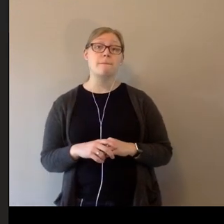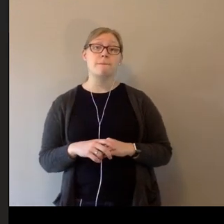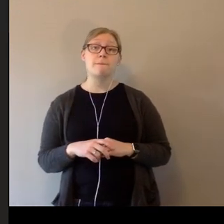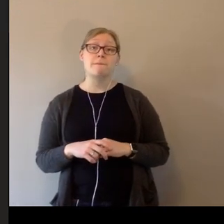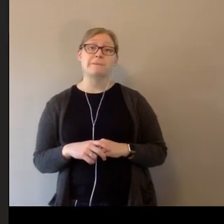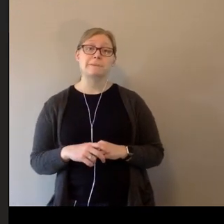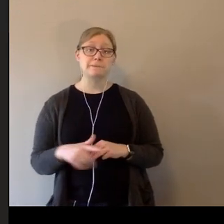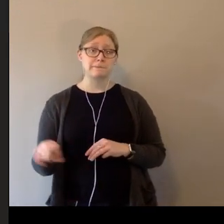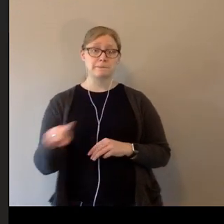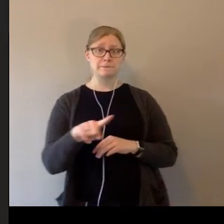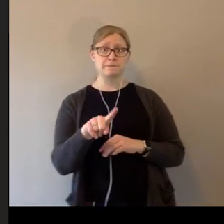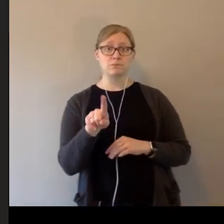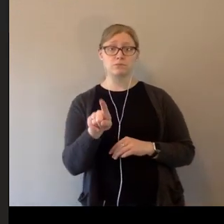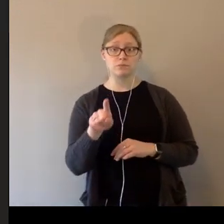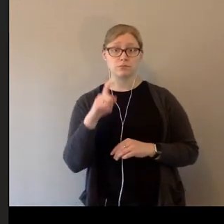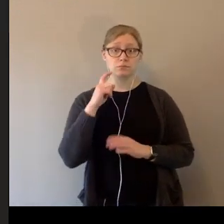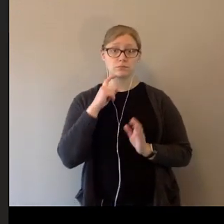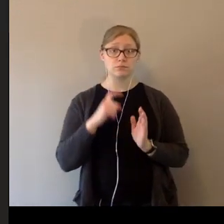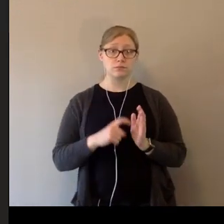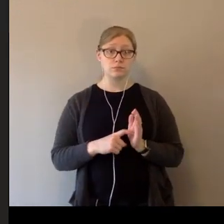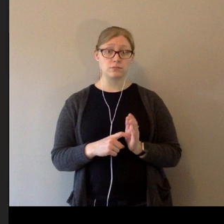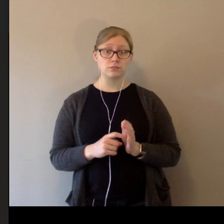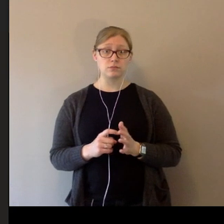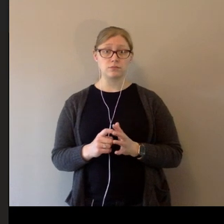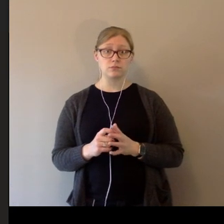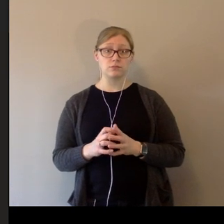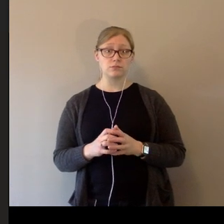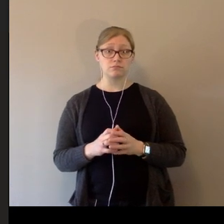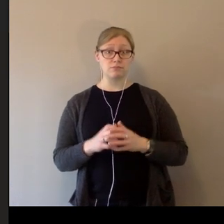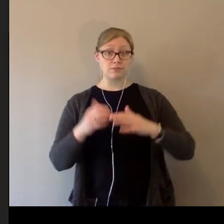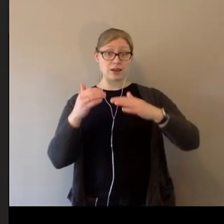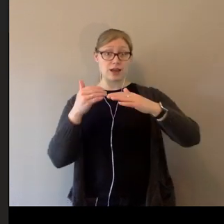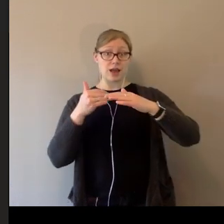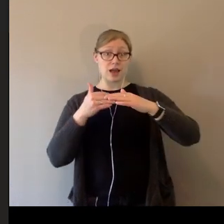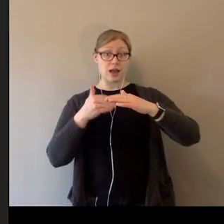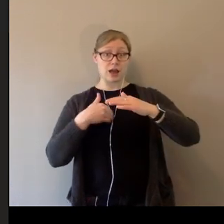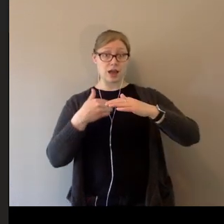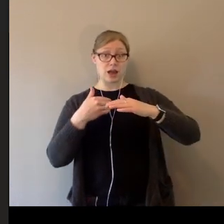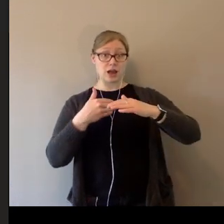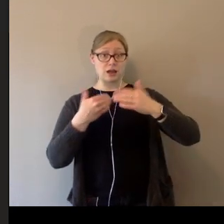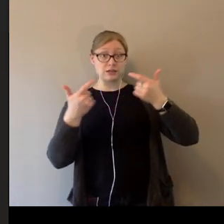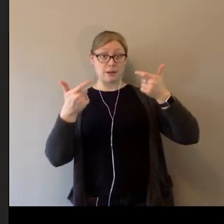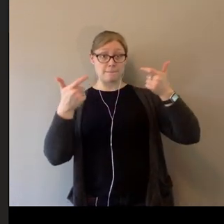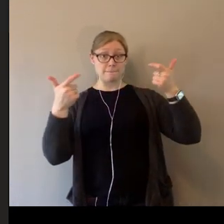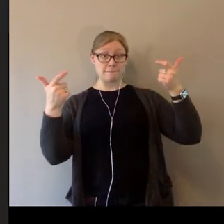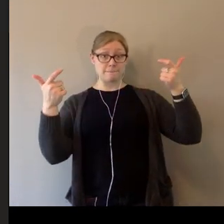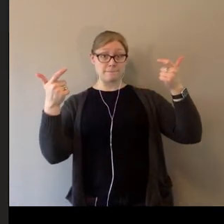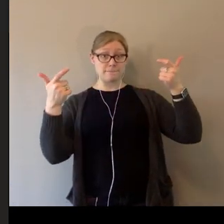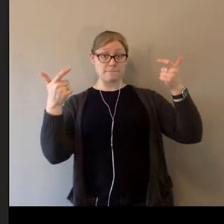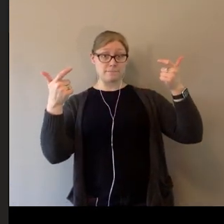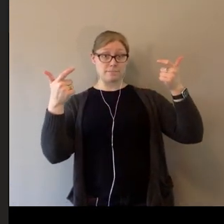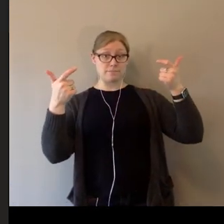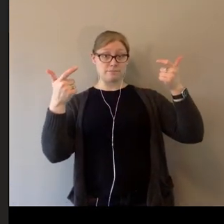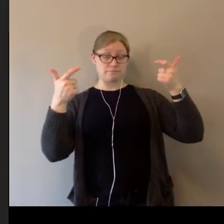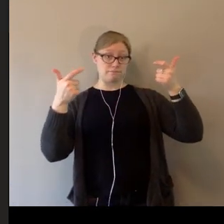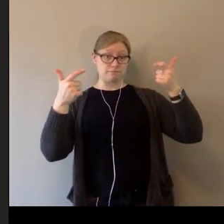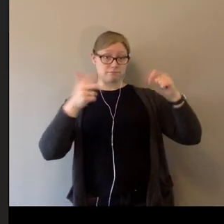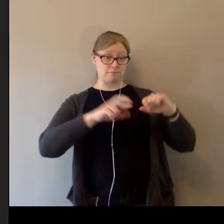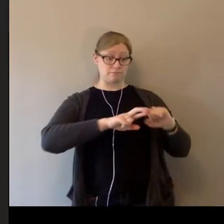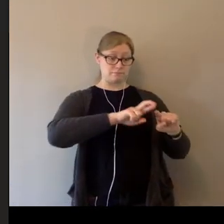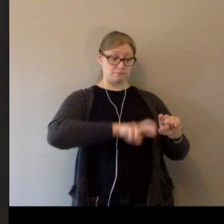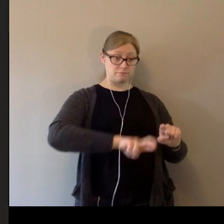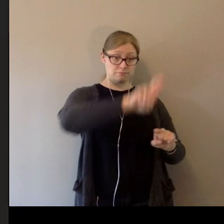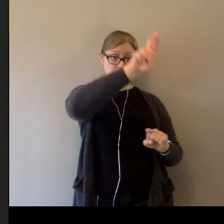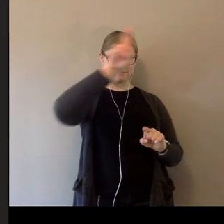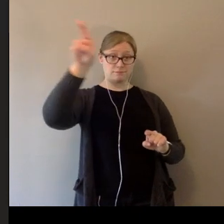what you should notice about the second one is that it's got one radical over the top and the bottom, but you can split it up like this.